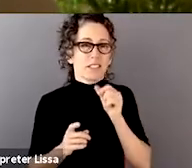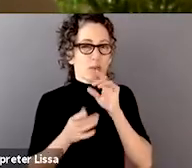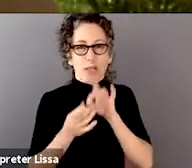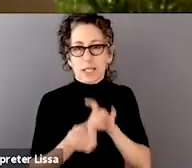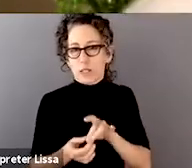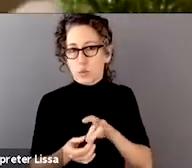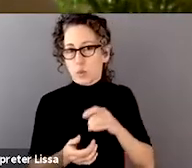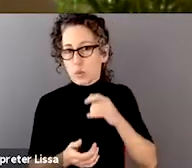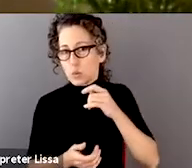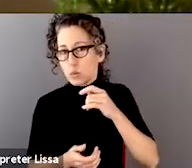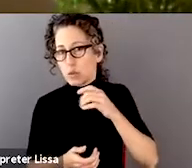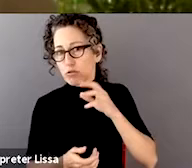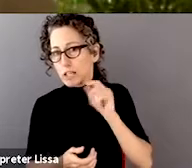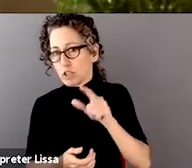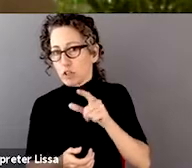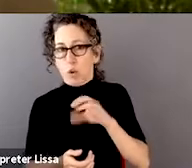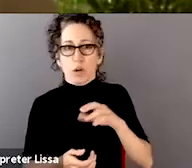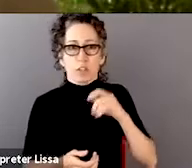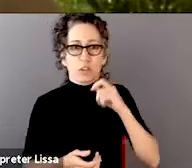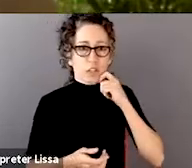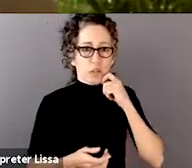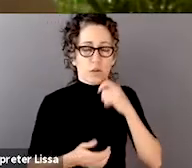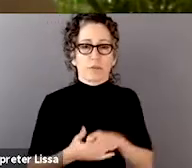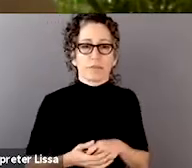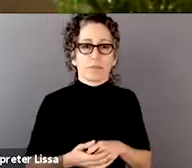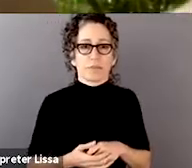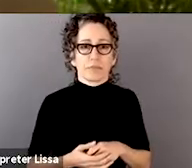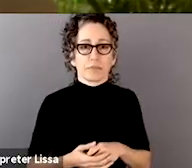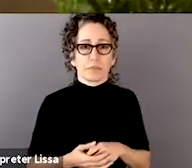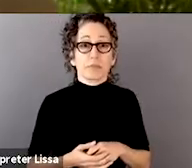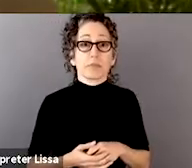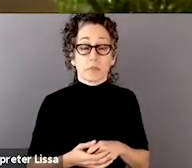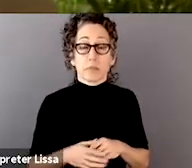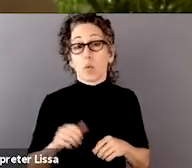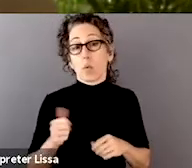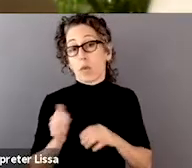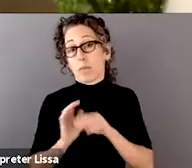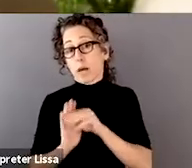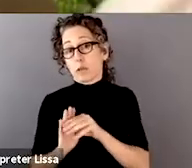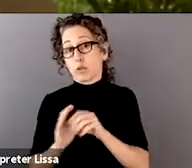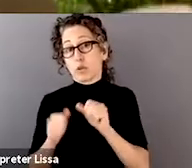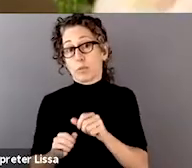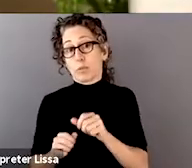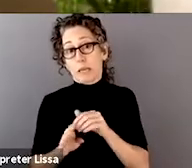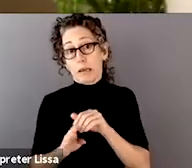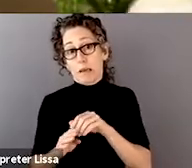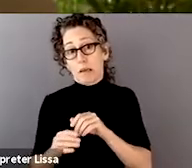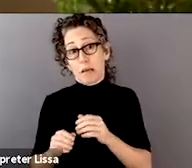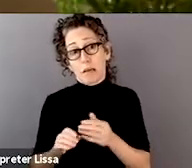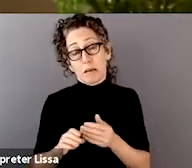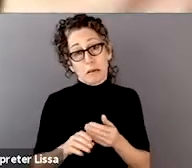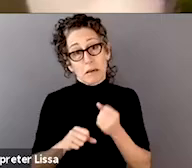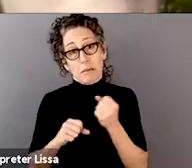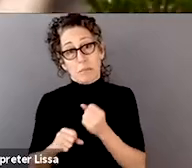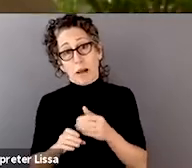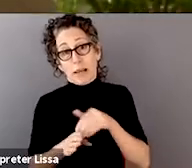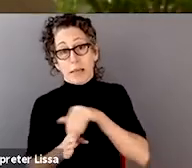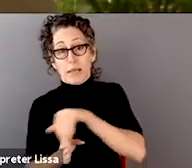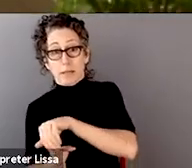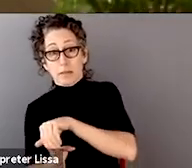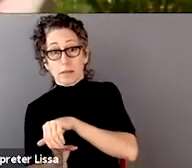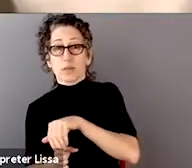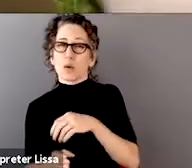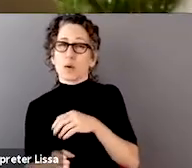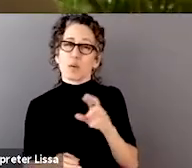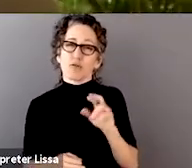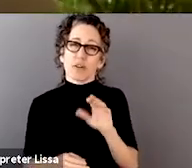bias. And in other situations, the models could just be biased on certain races. They could actually be using a race variable when